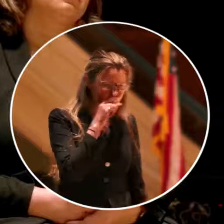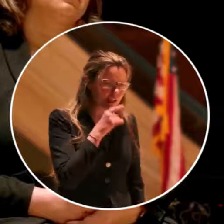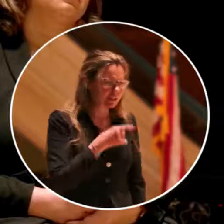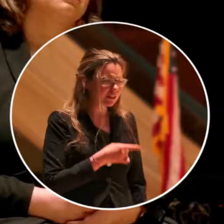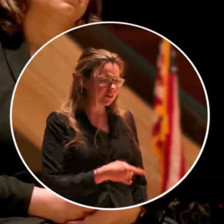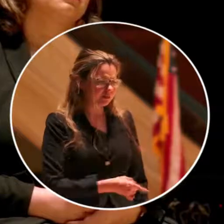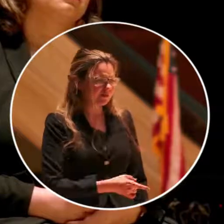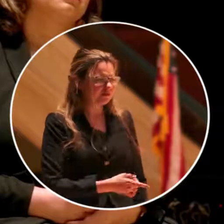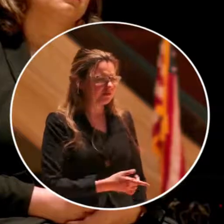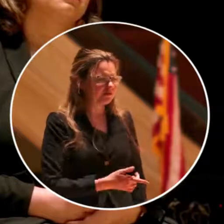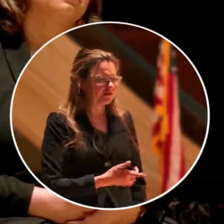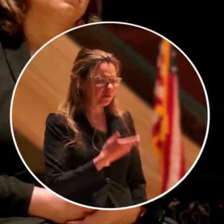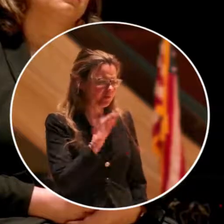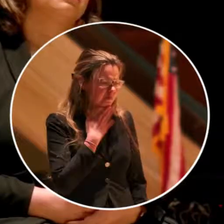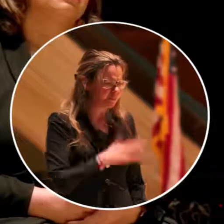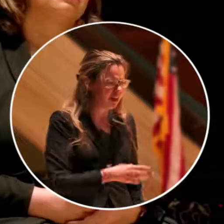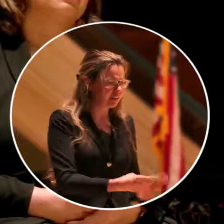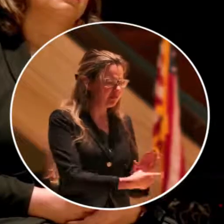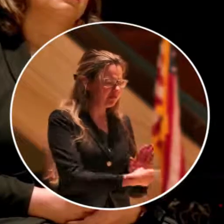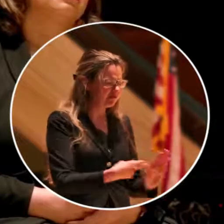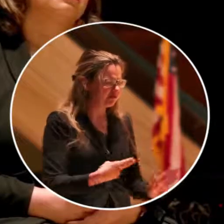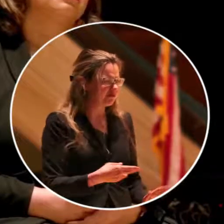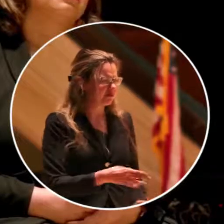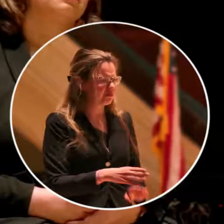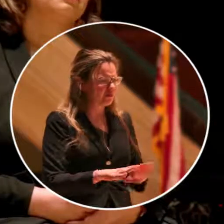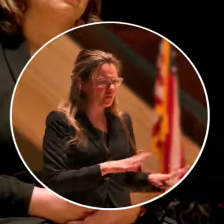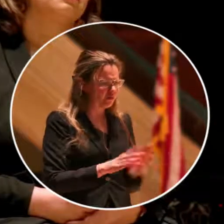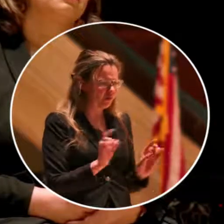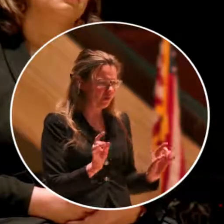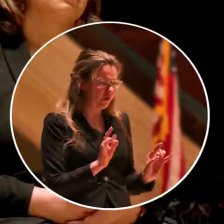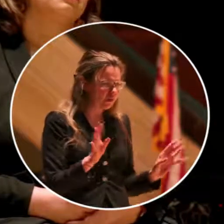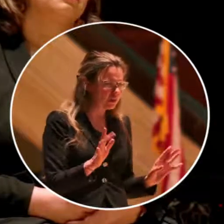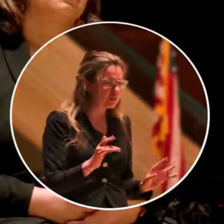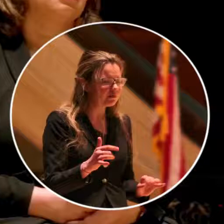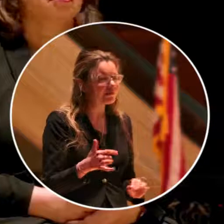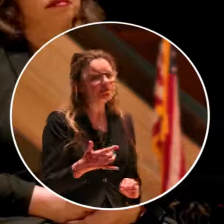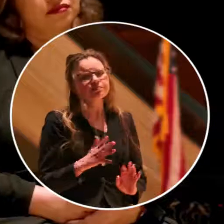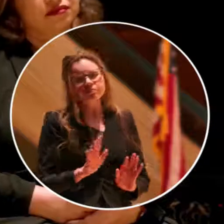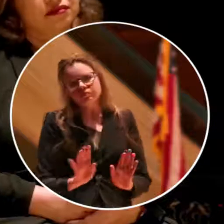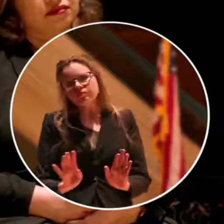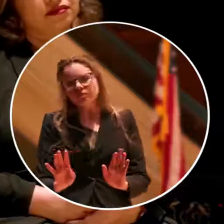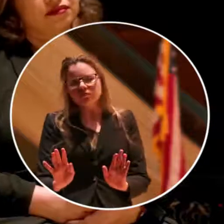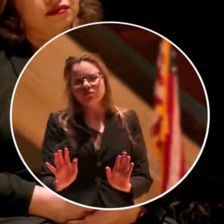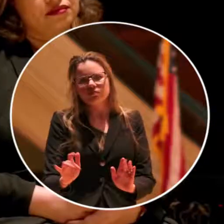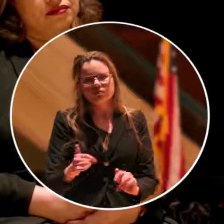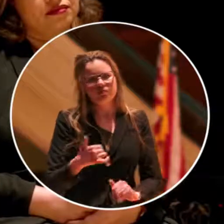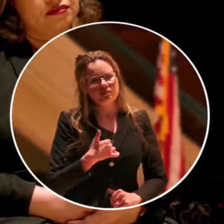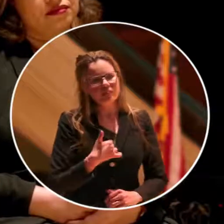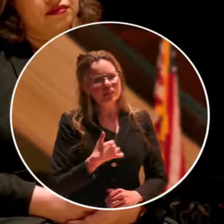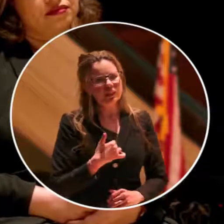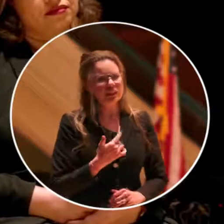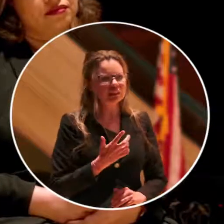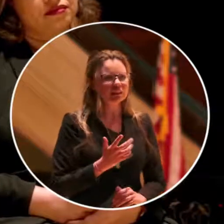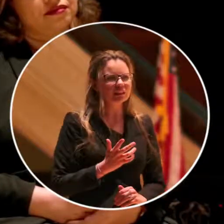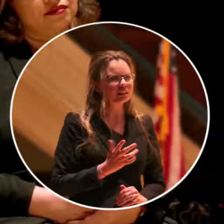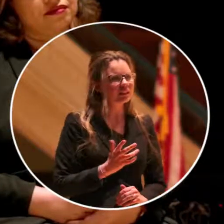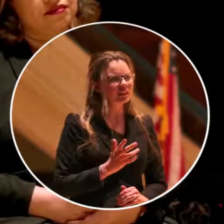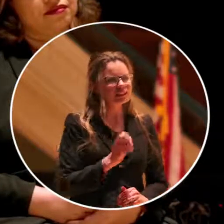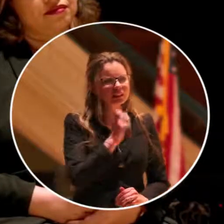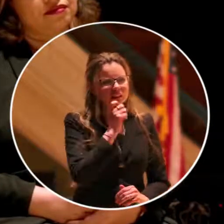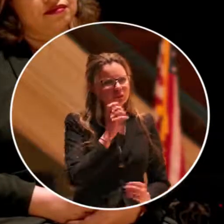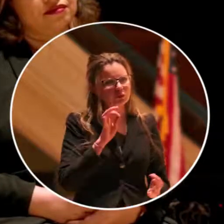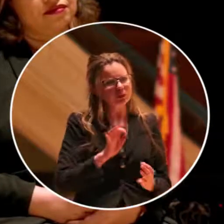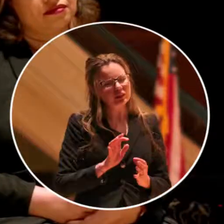challenge, and that I was bad for how I acted. Don't get me wrong, I did some things that were not so